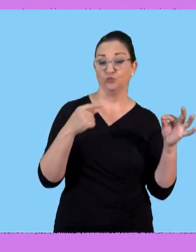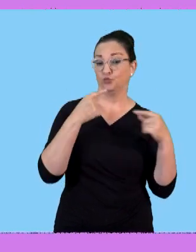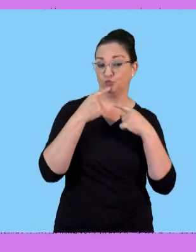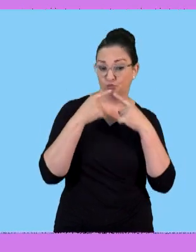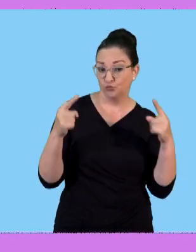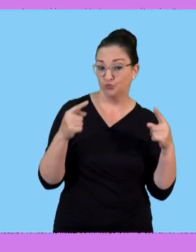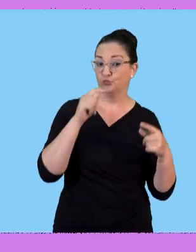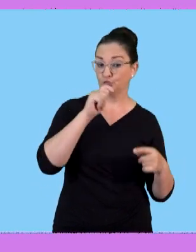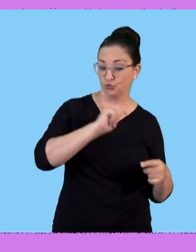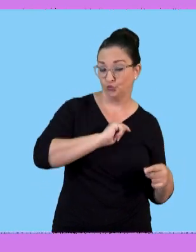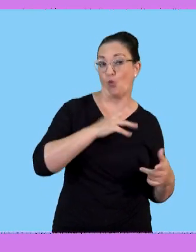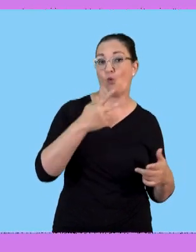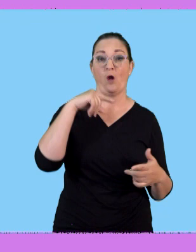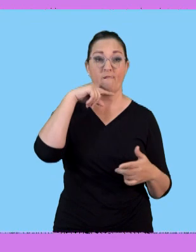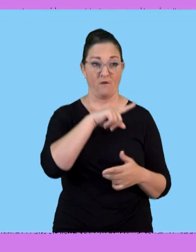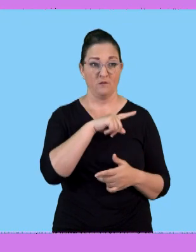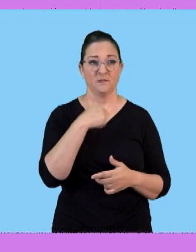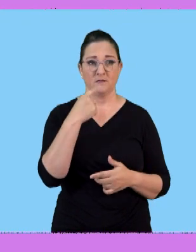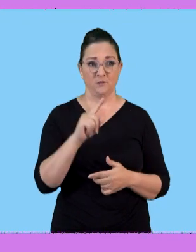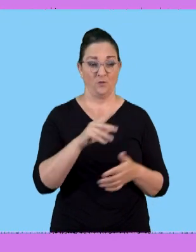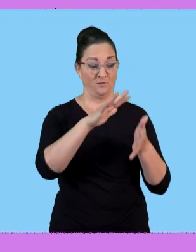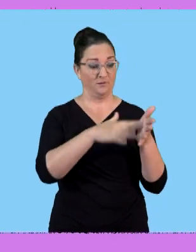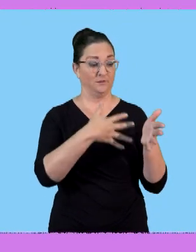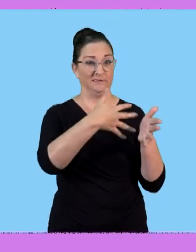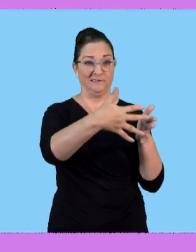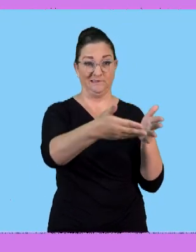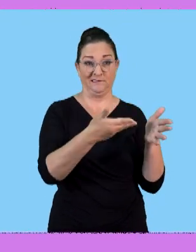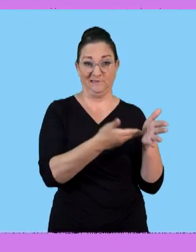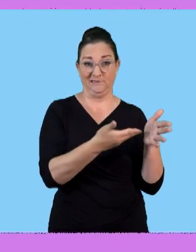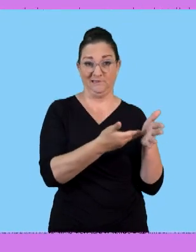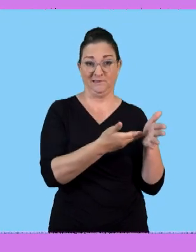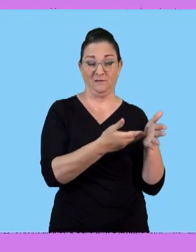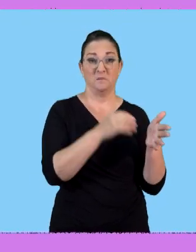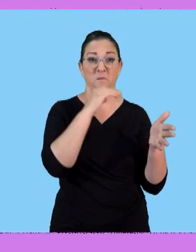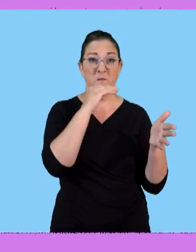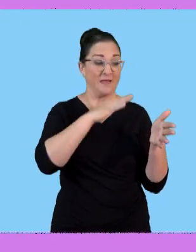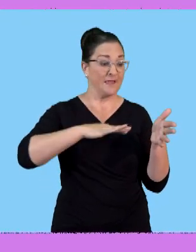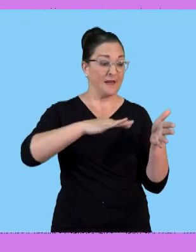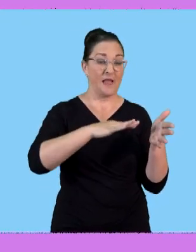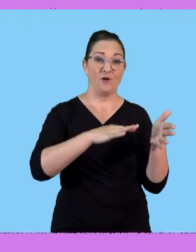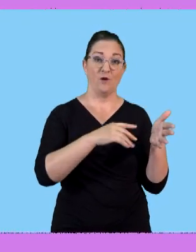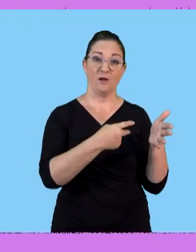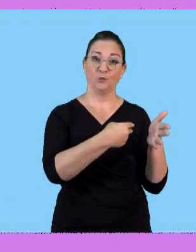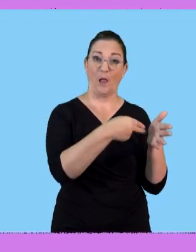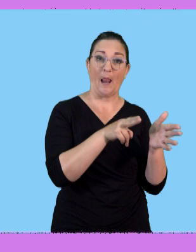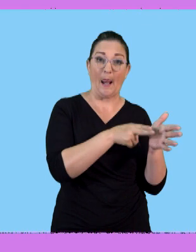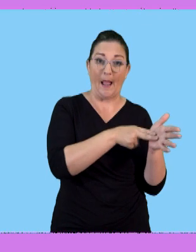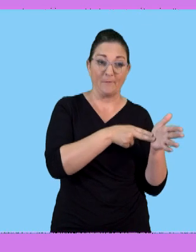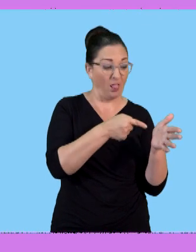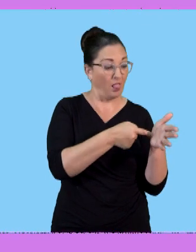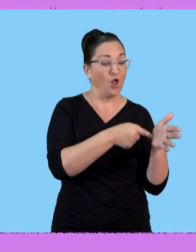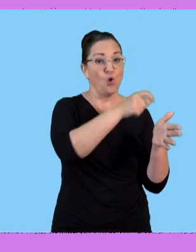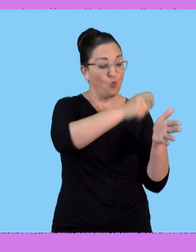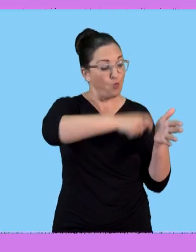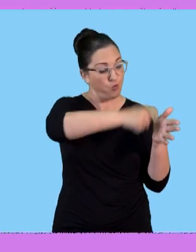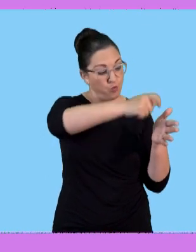is true or false. Let's see what we are saying here. Grid reference is the labeling of an area using a grid with